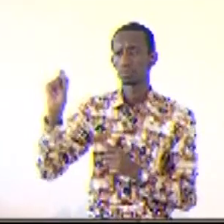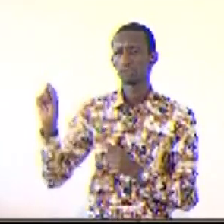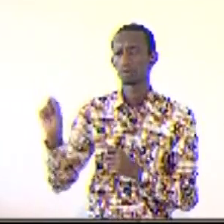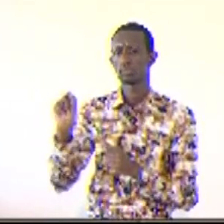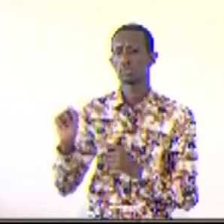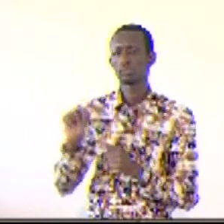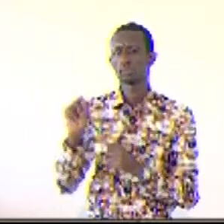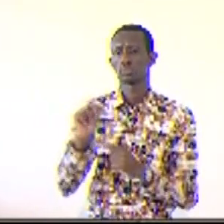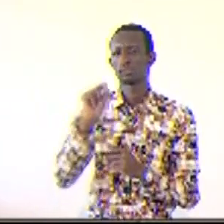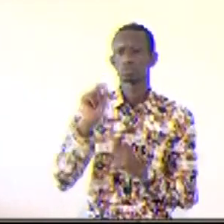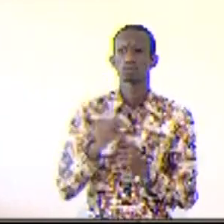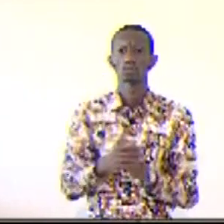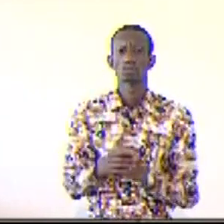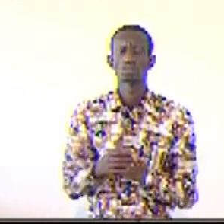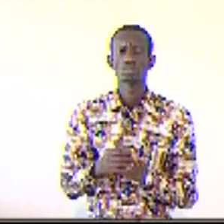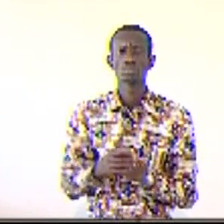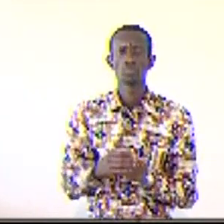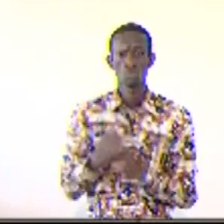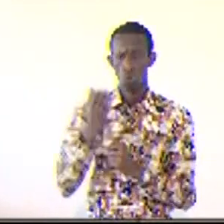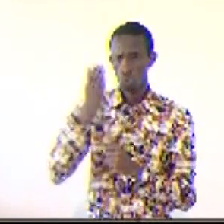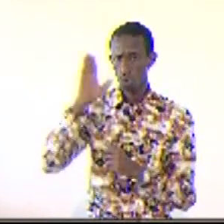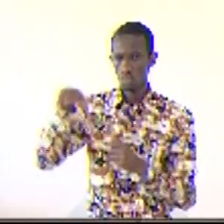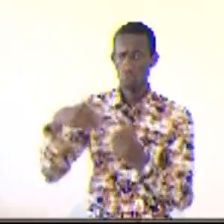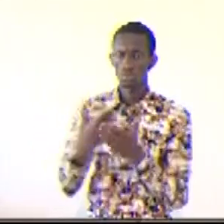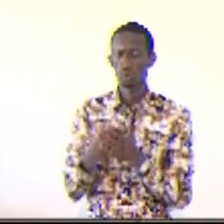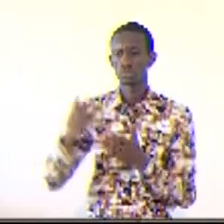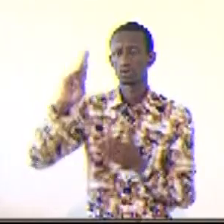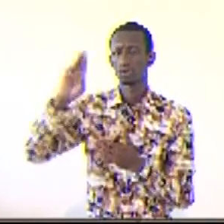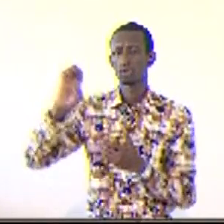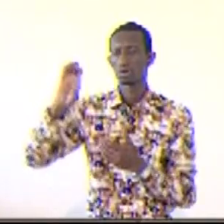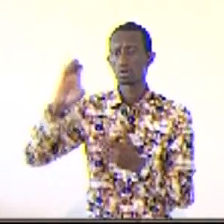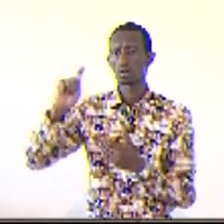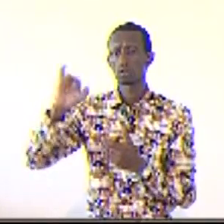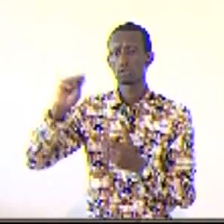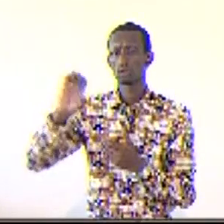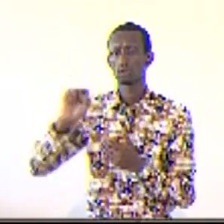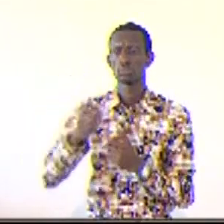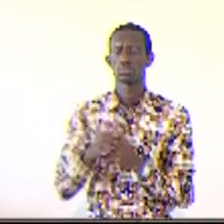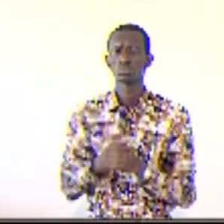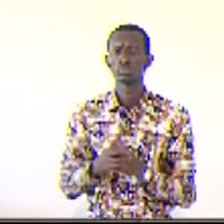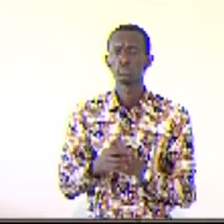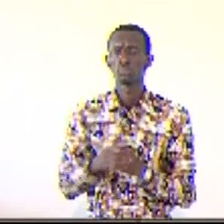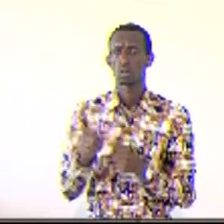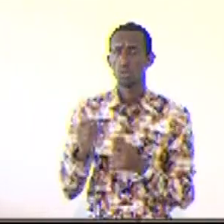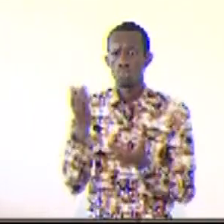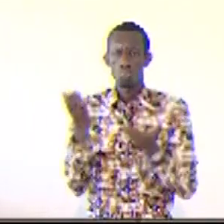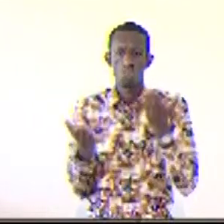together, the reacting particles, and then you compare them with this.